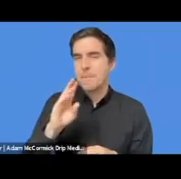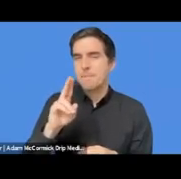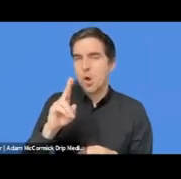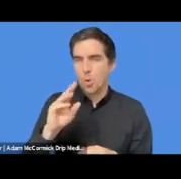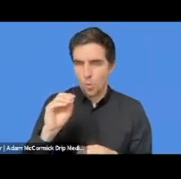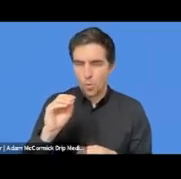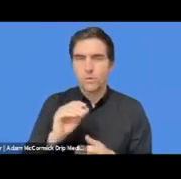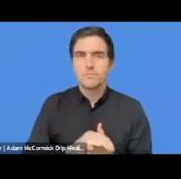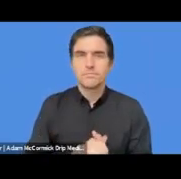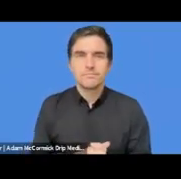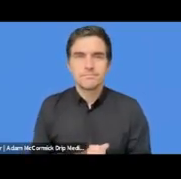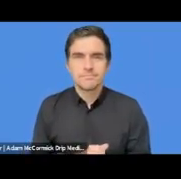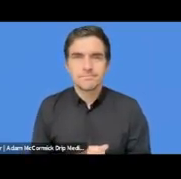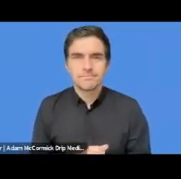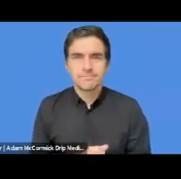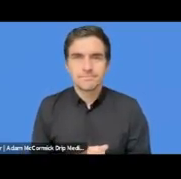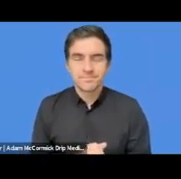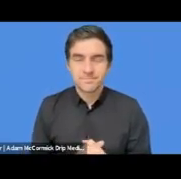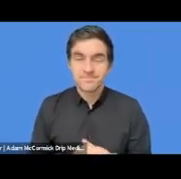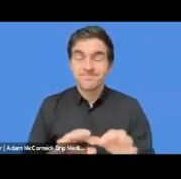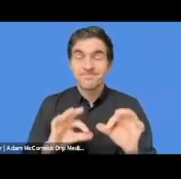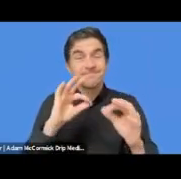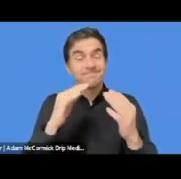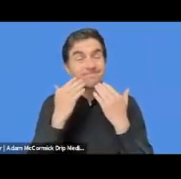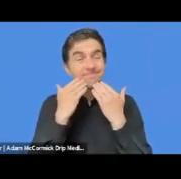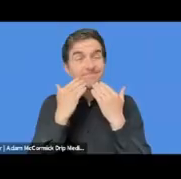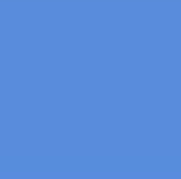hand back to that.